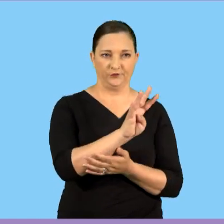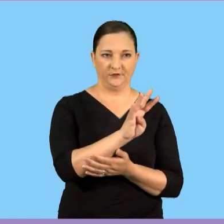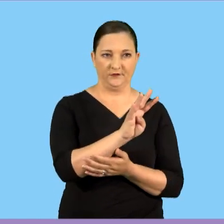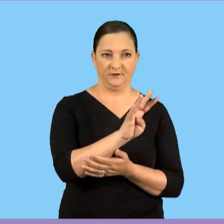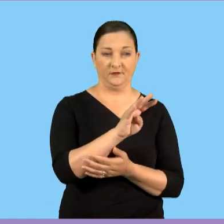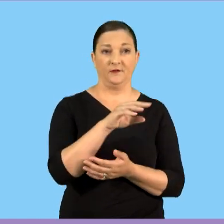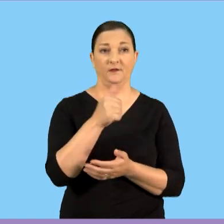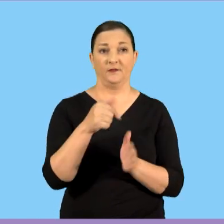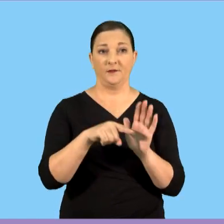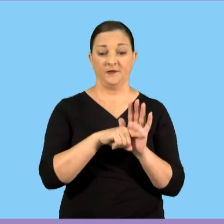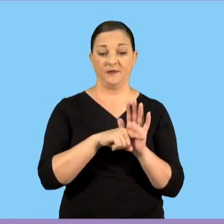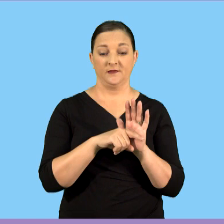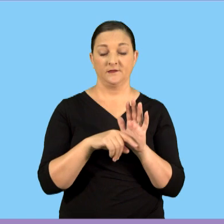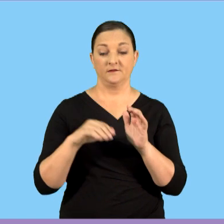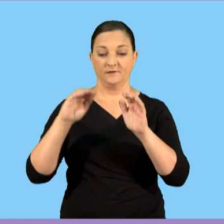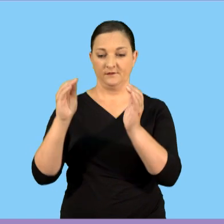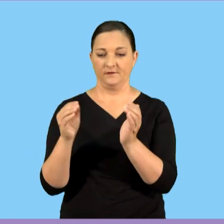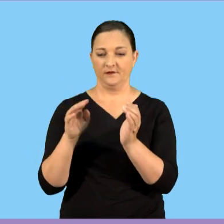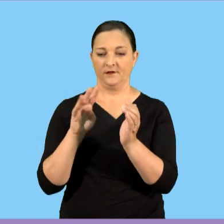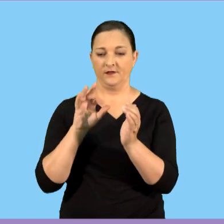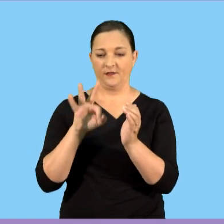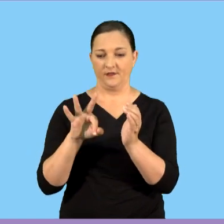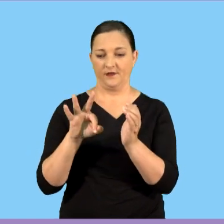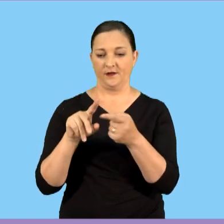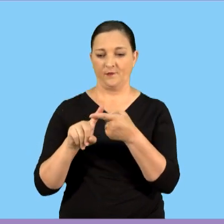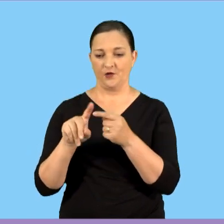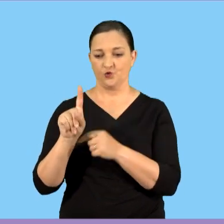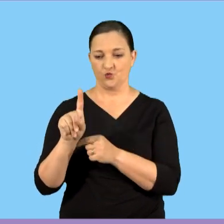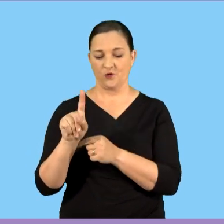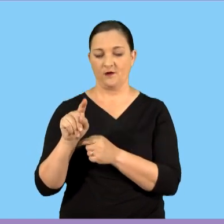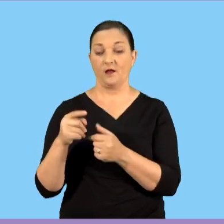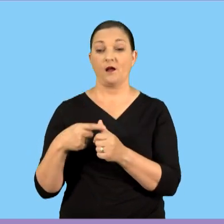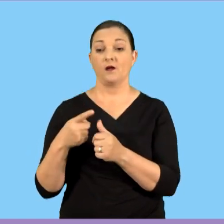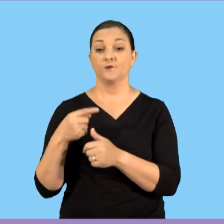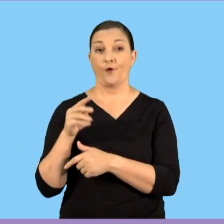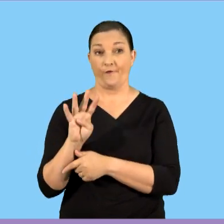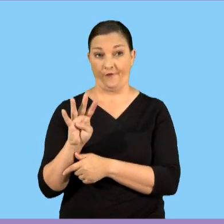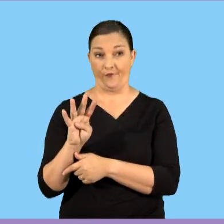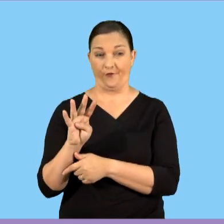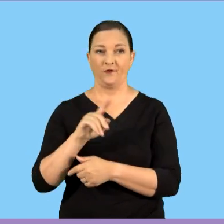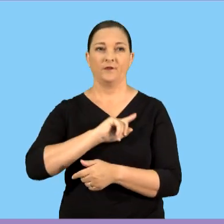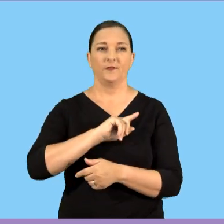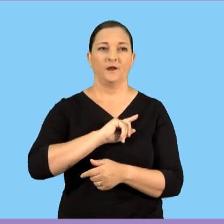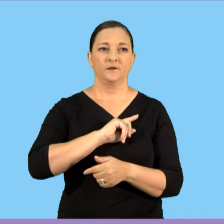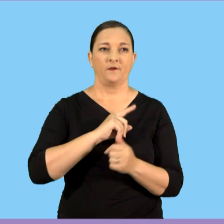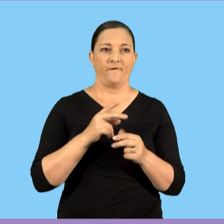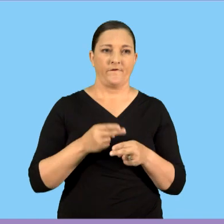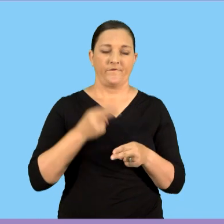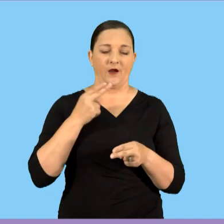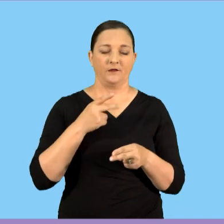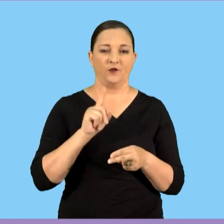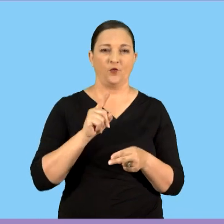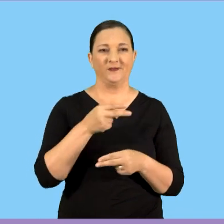14. And then when I say 3 plus 1, that gives me a 4. This means that my final answer is going to